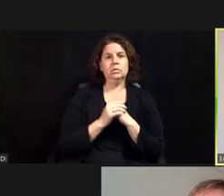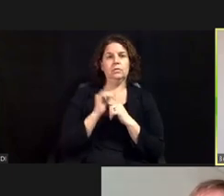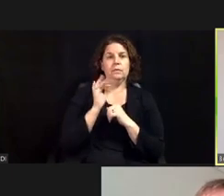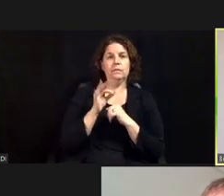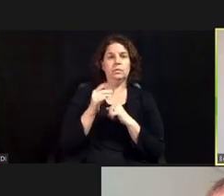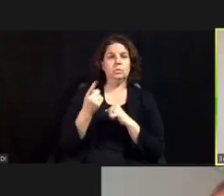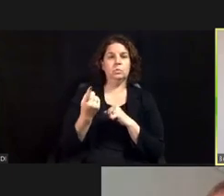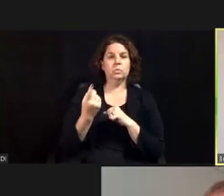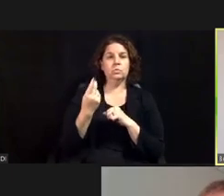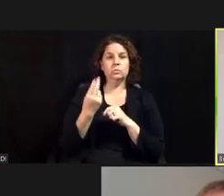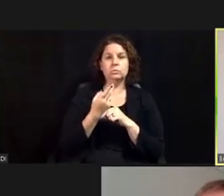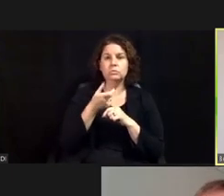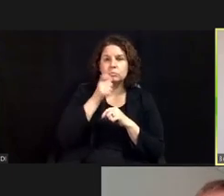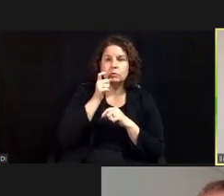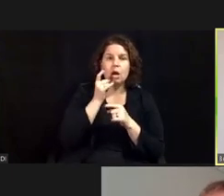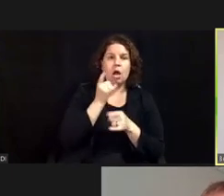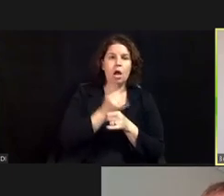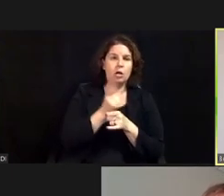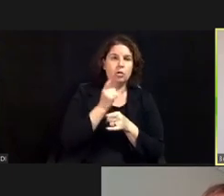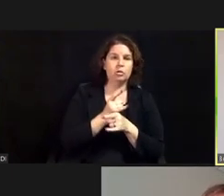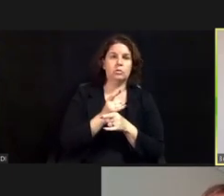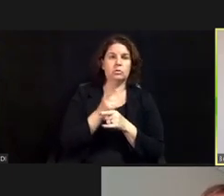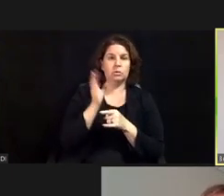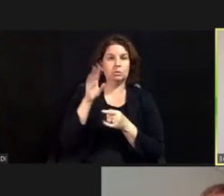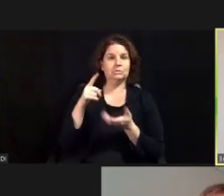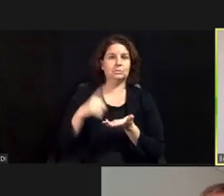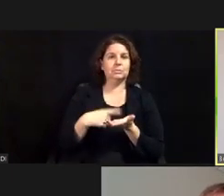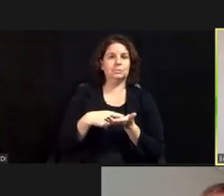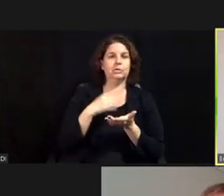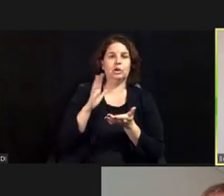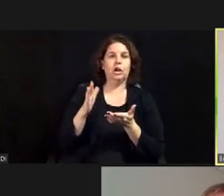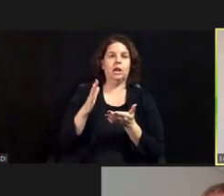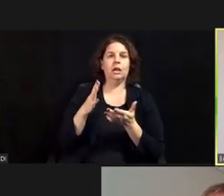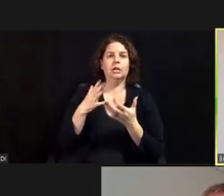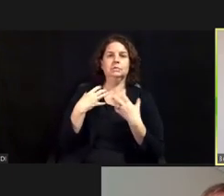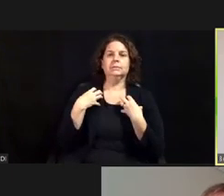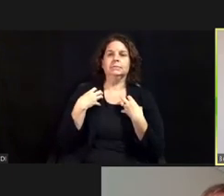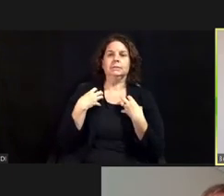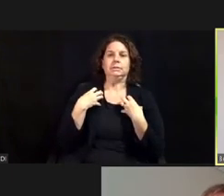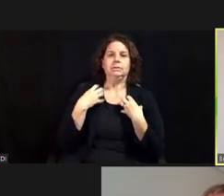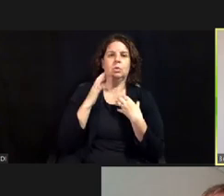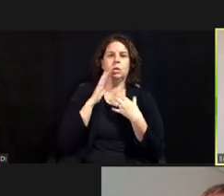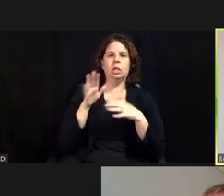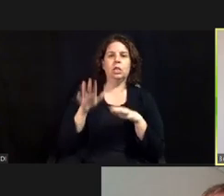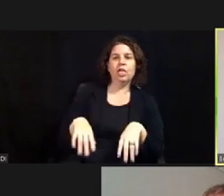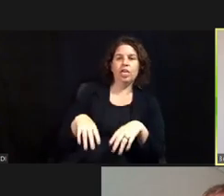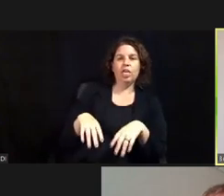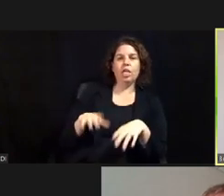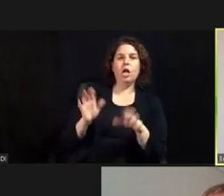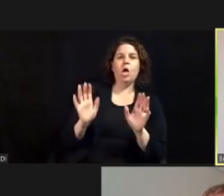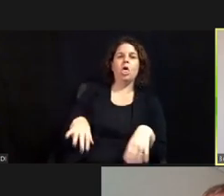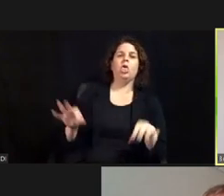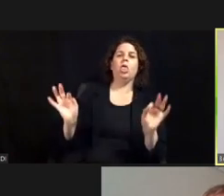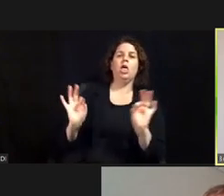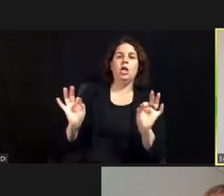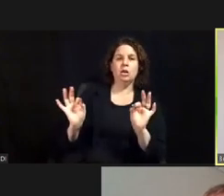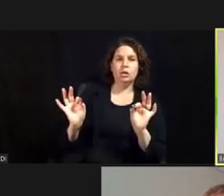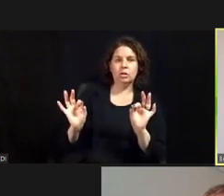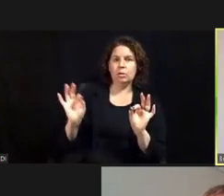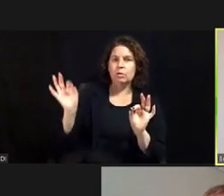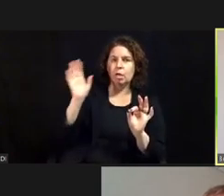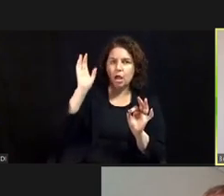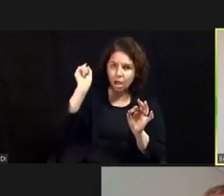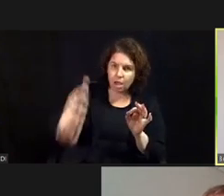which sometimes reduces your inhibitions, please don't forget that you're supposed to use your protective